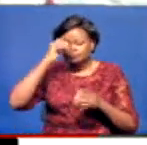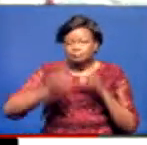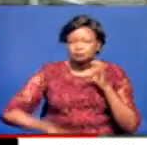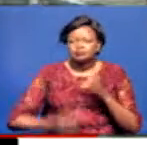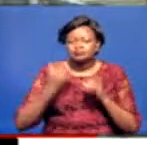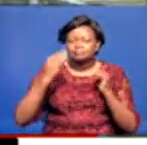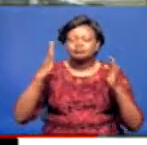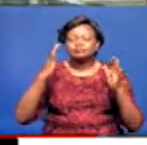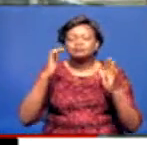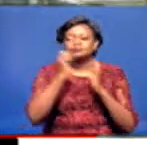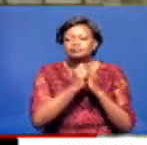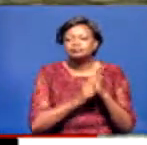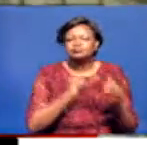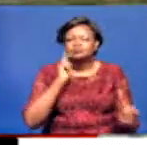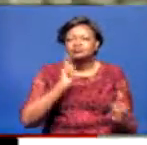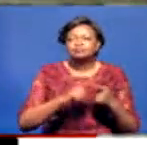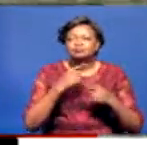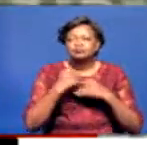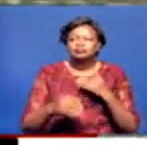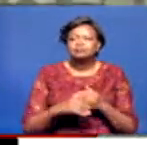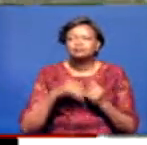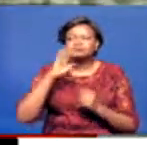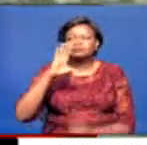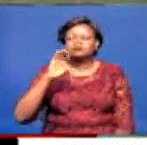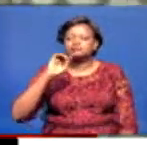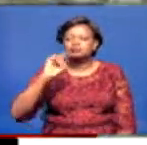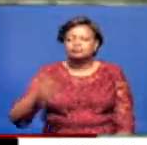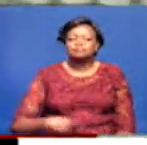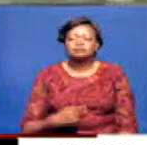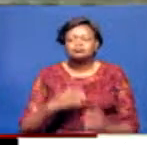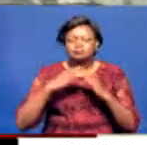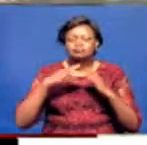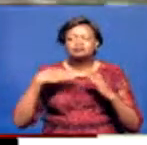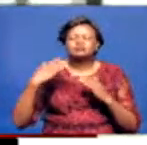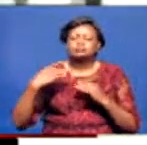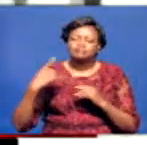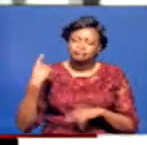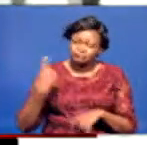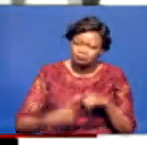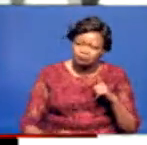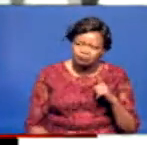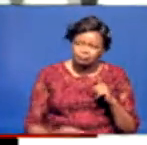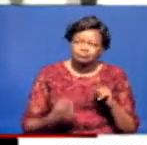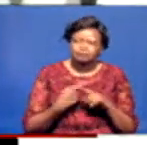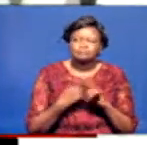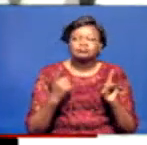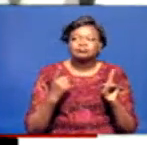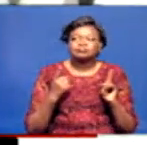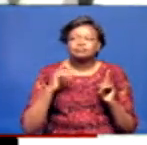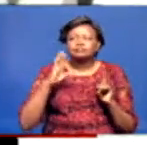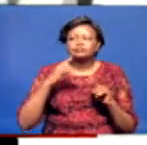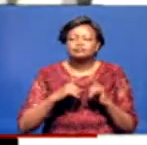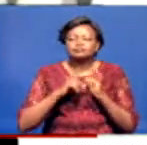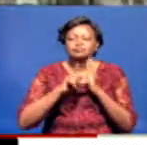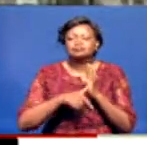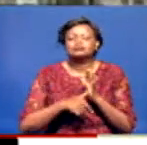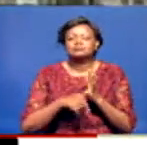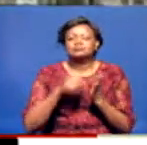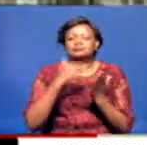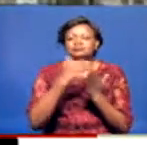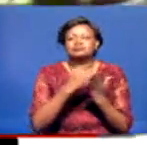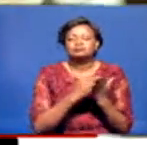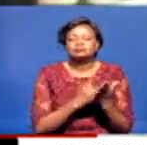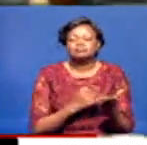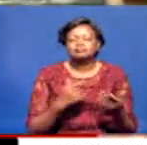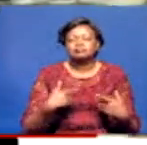agenda, targeting the construction of 500,000 units every year. However, 5 years later, the program has managed